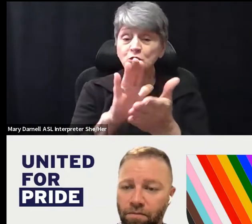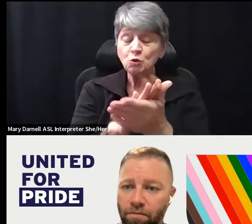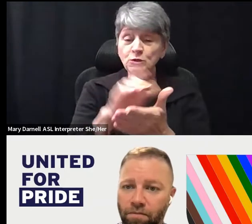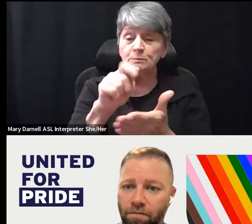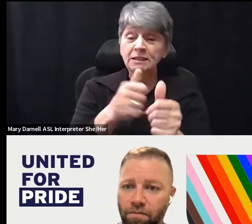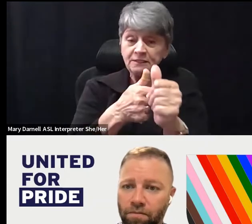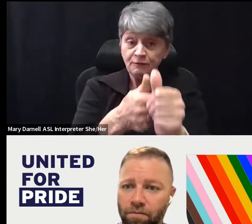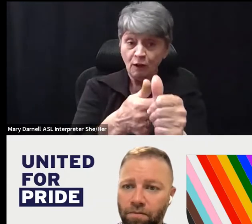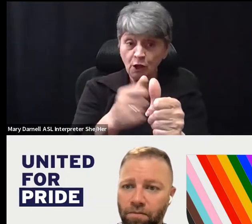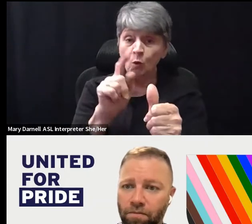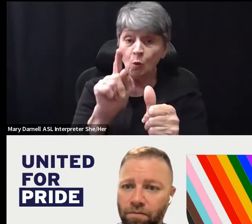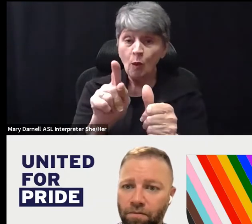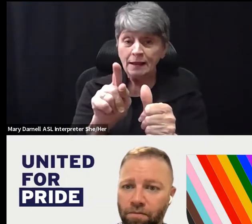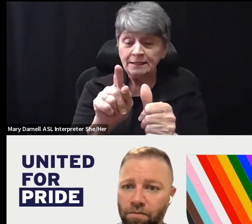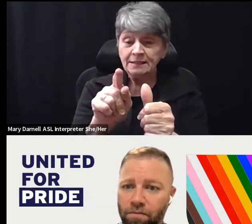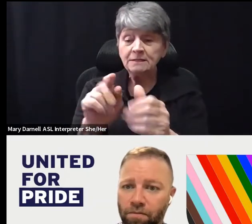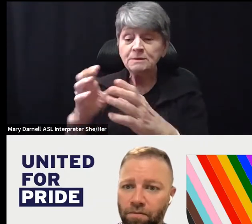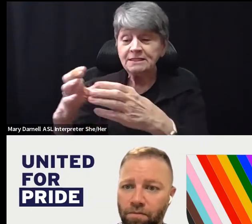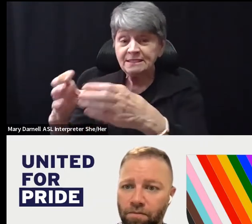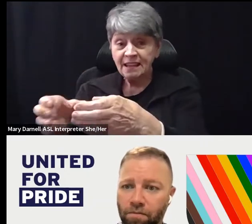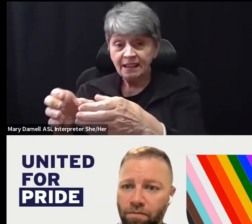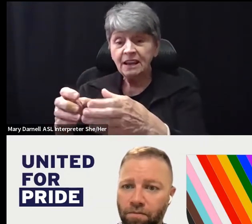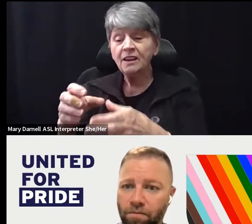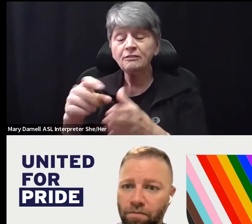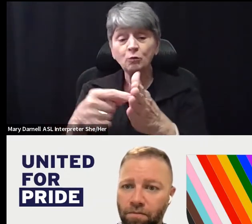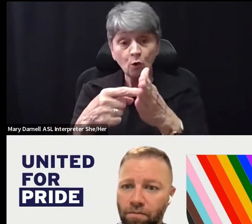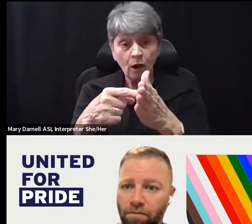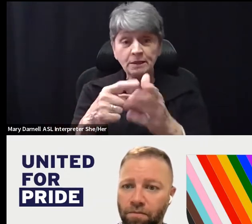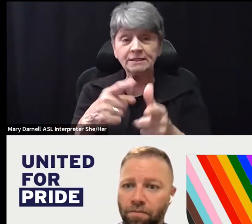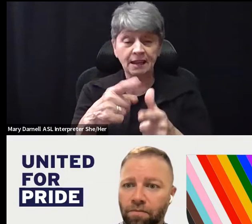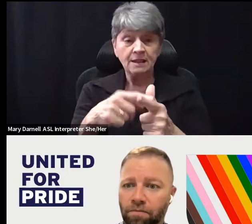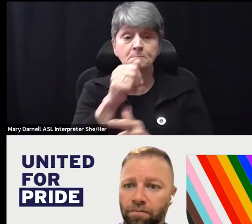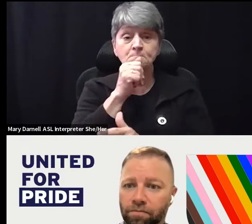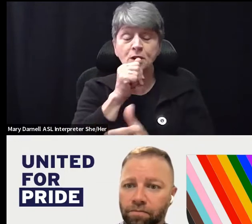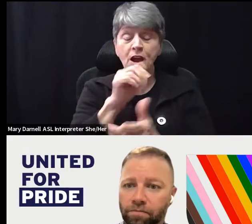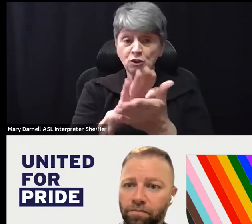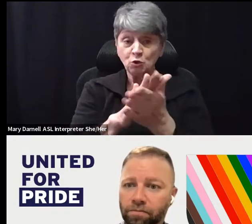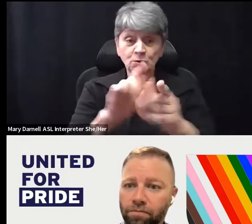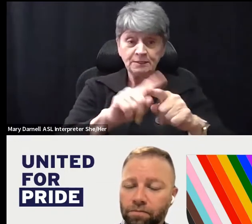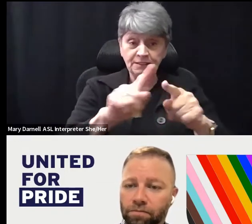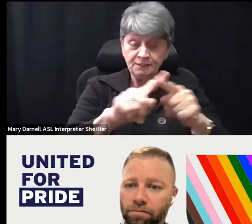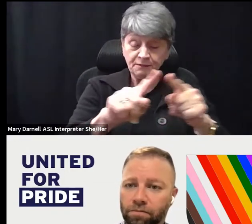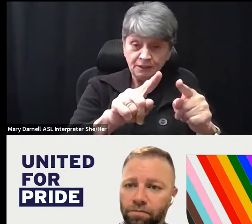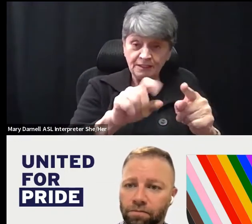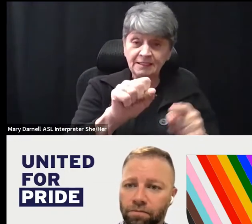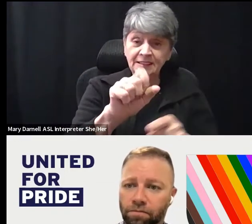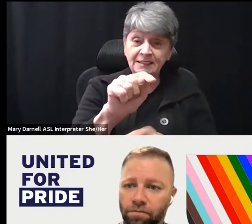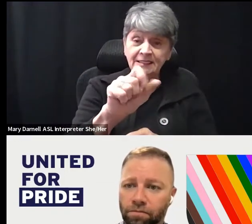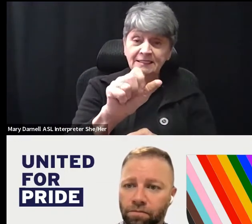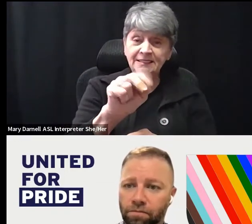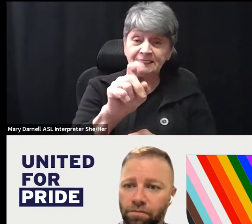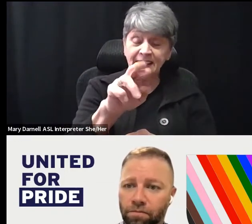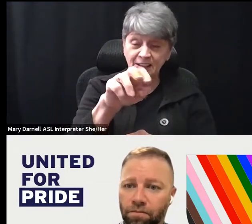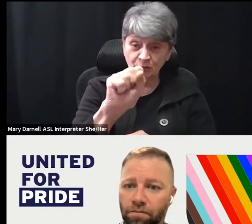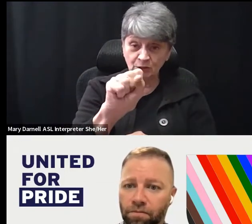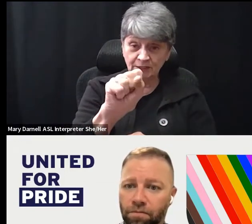one set of standards, and then private schools have to follow a different set of standards that are standards, but they're not